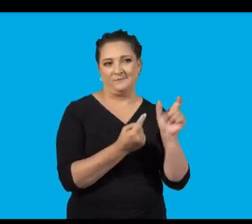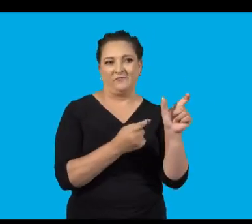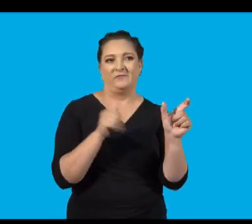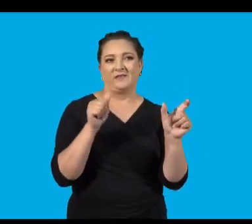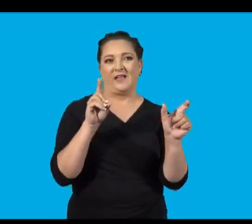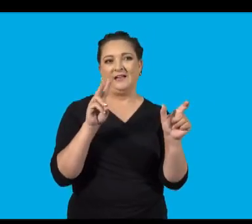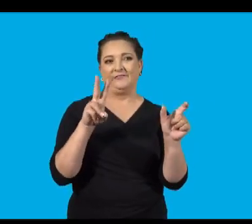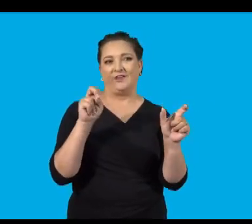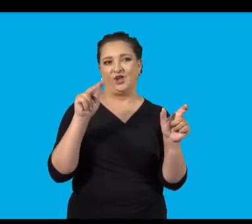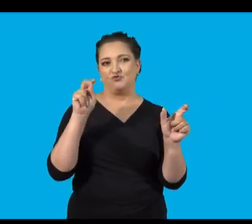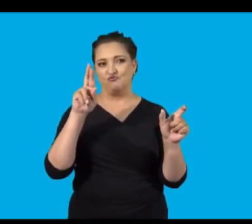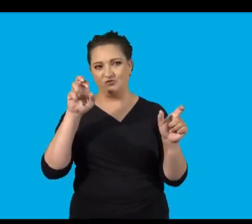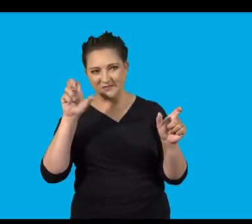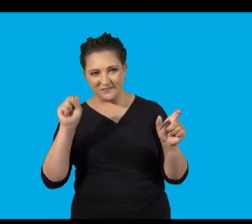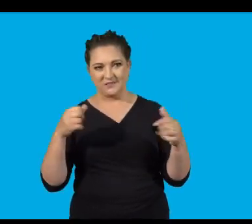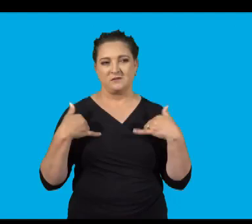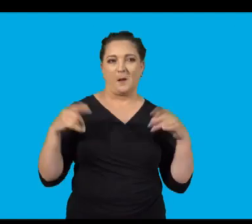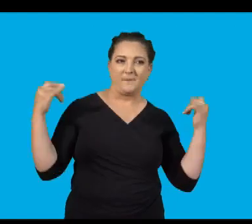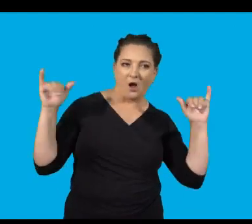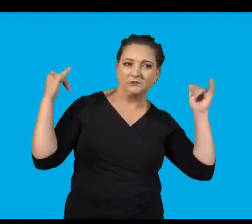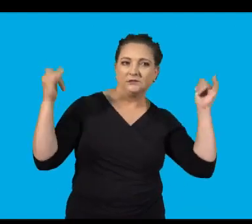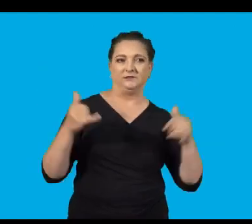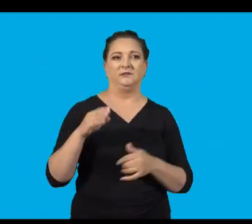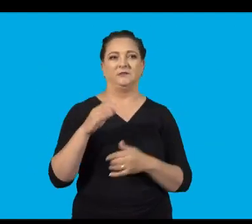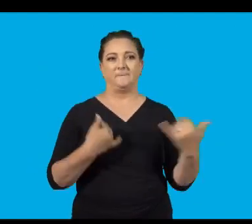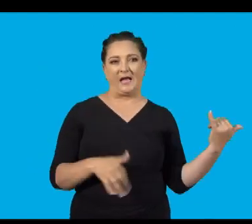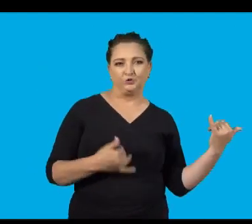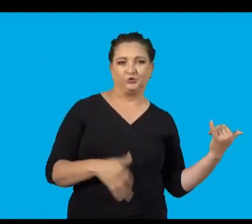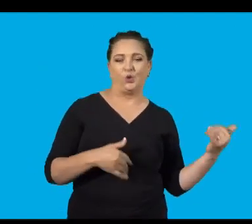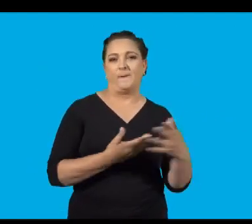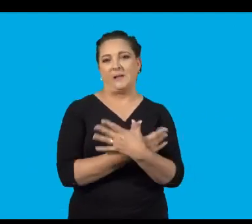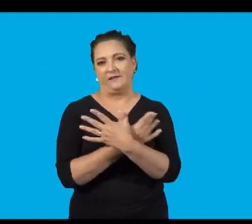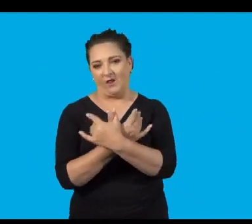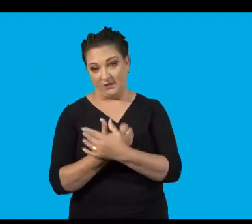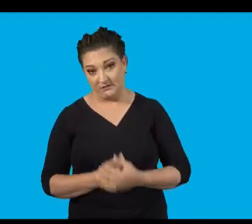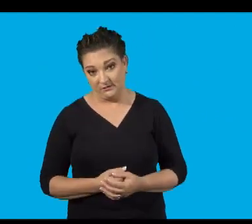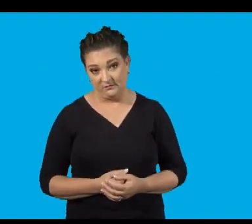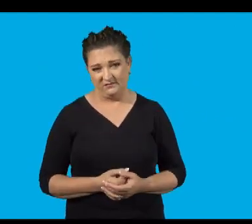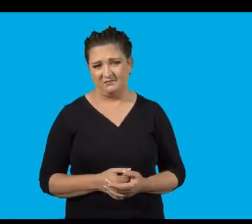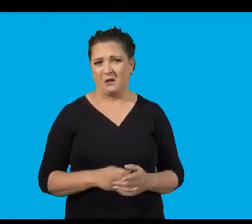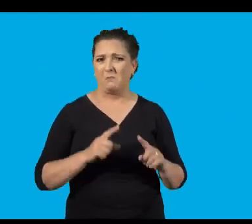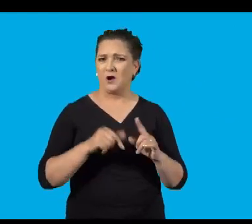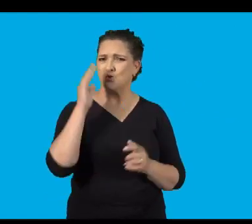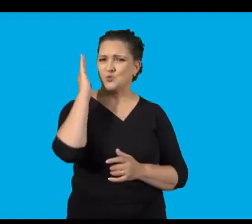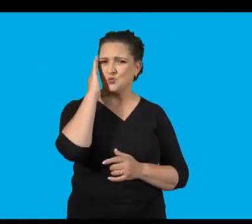it's adventures, parties, banjos, butterflies, all right? How do we know this